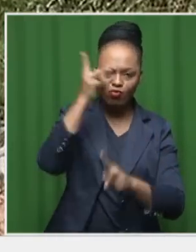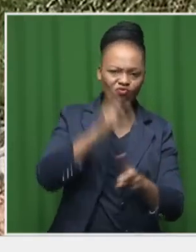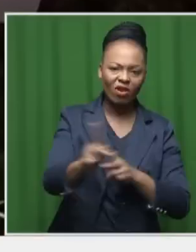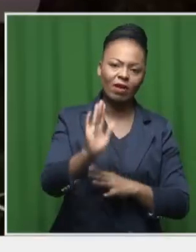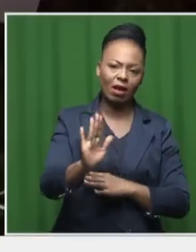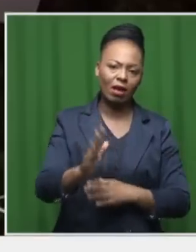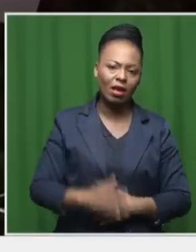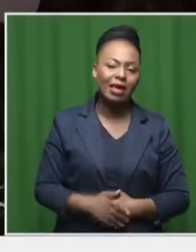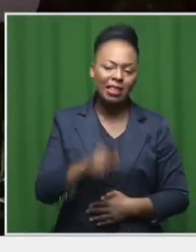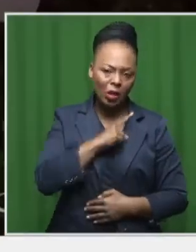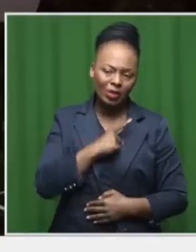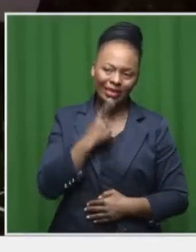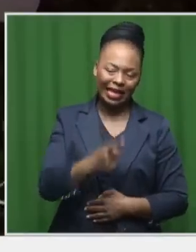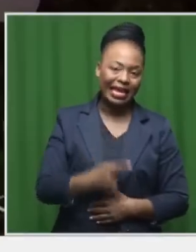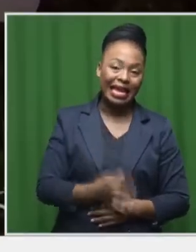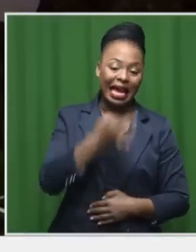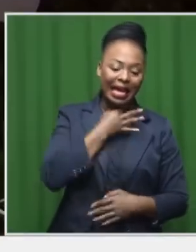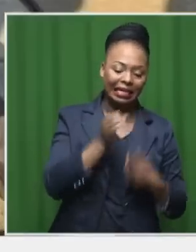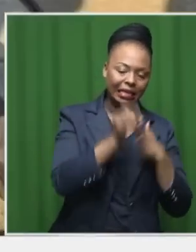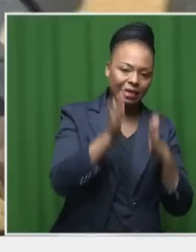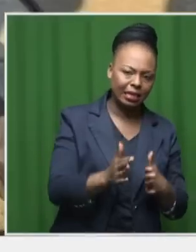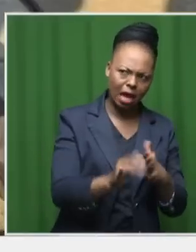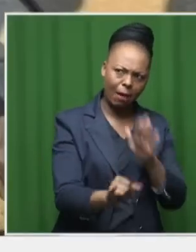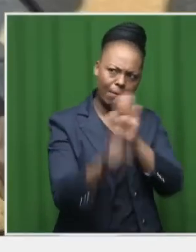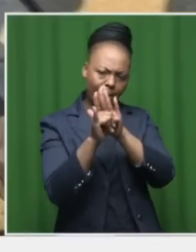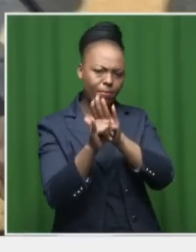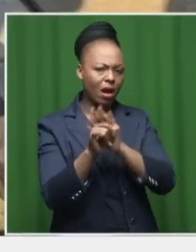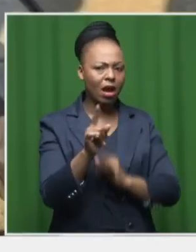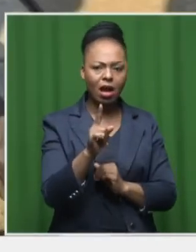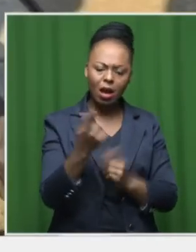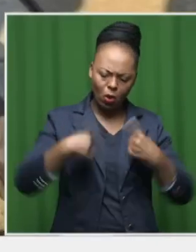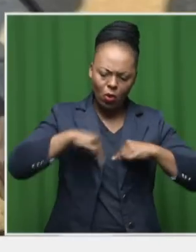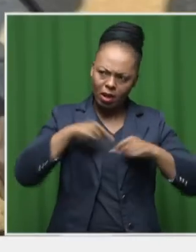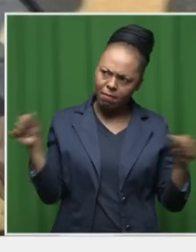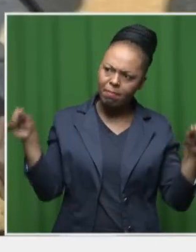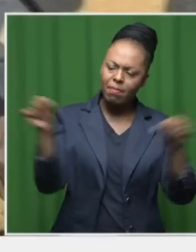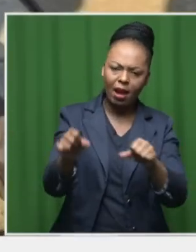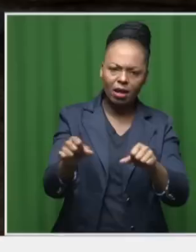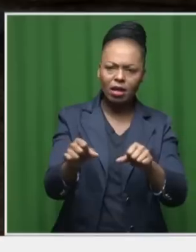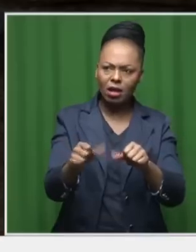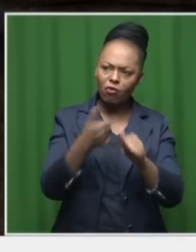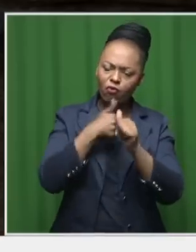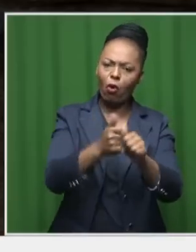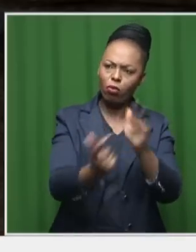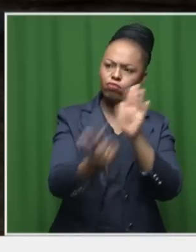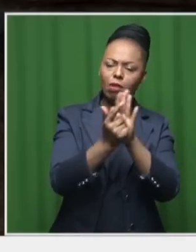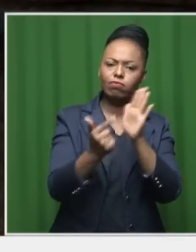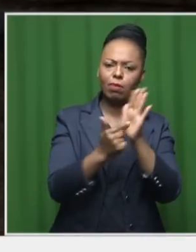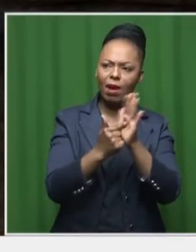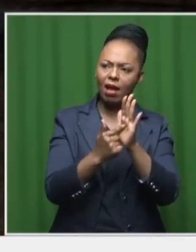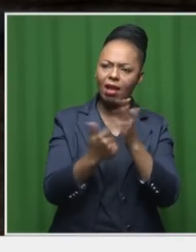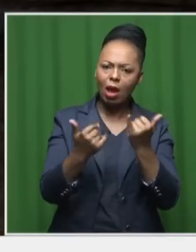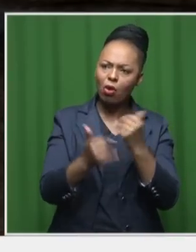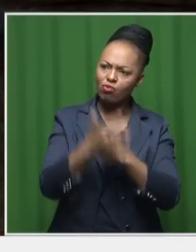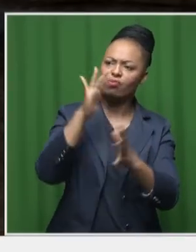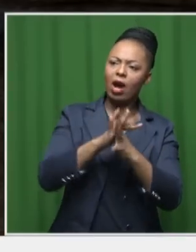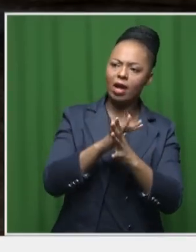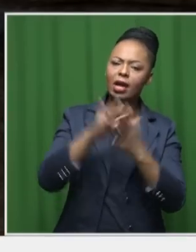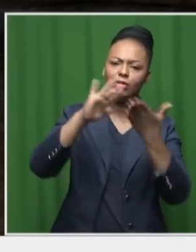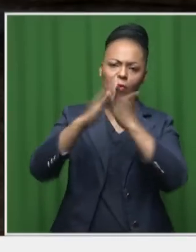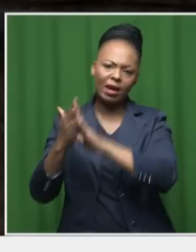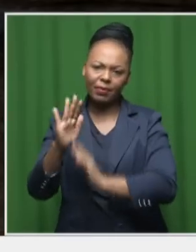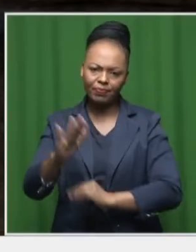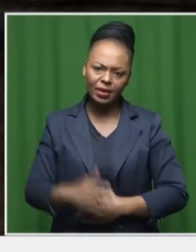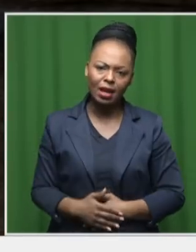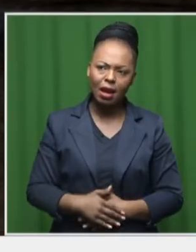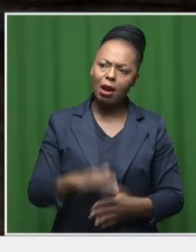what I'm saying as risk leaders, it's so important for us to go back to the efficacy of society. Fraud and